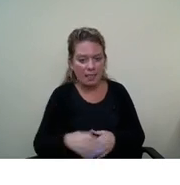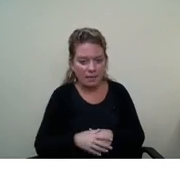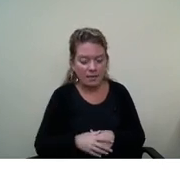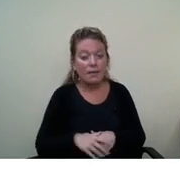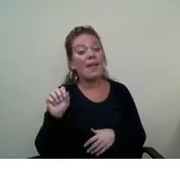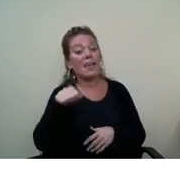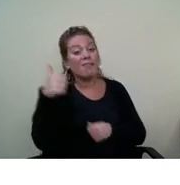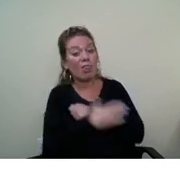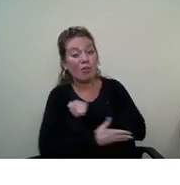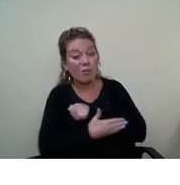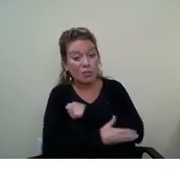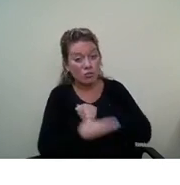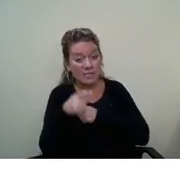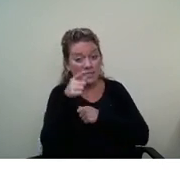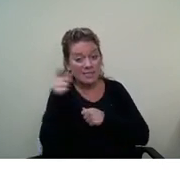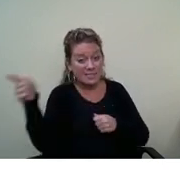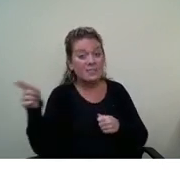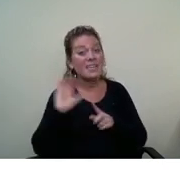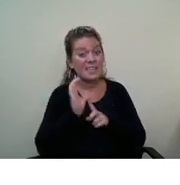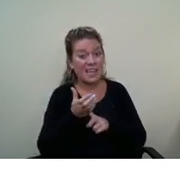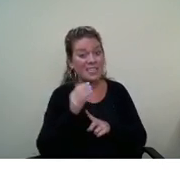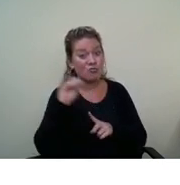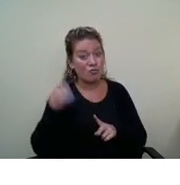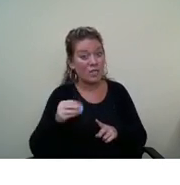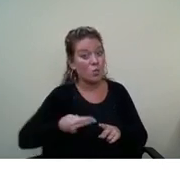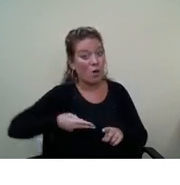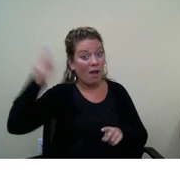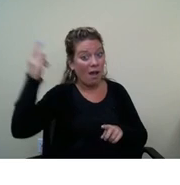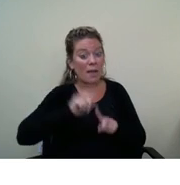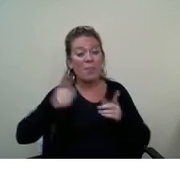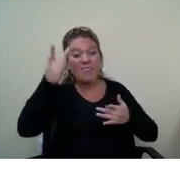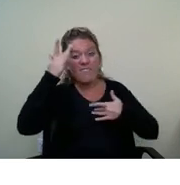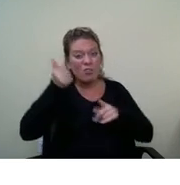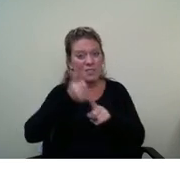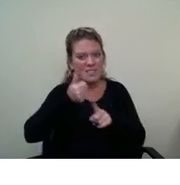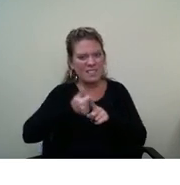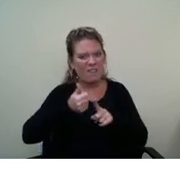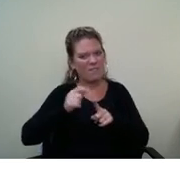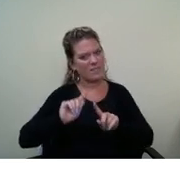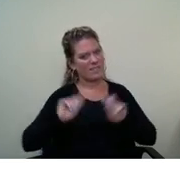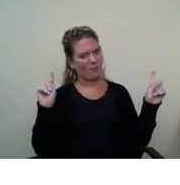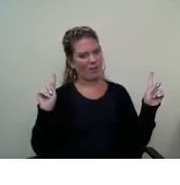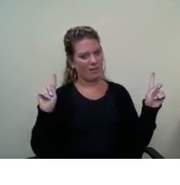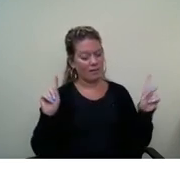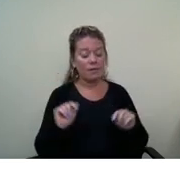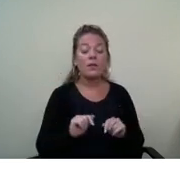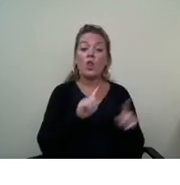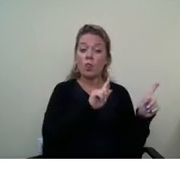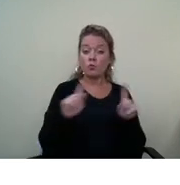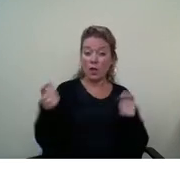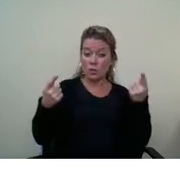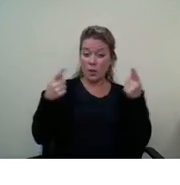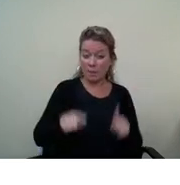these other countries, not only were case rates high, but the virus itself was different. The trials took place